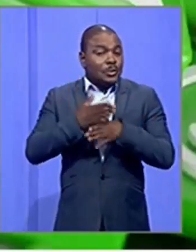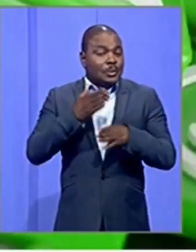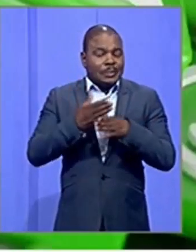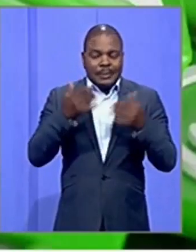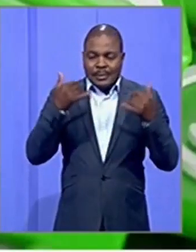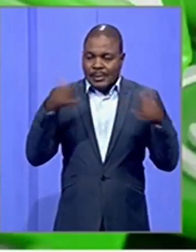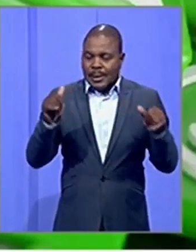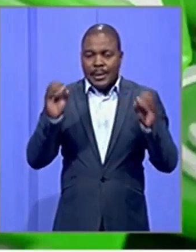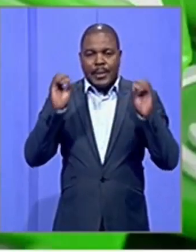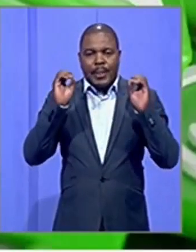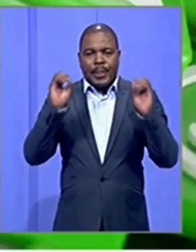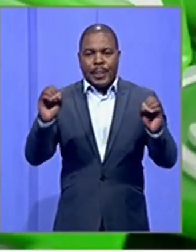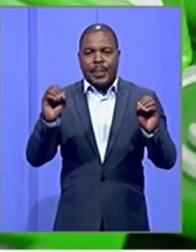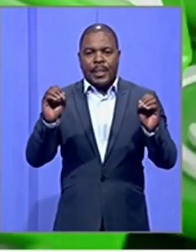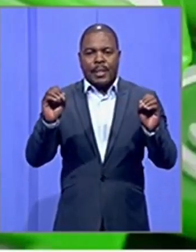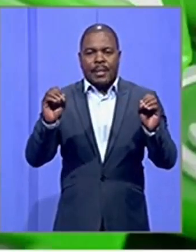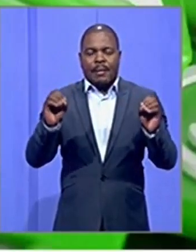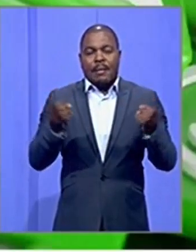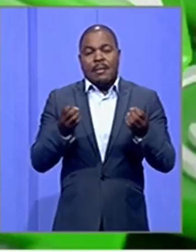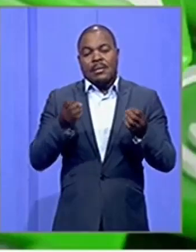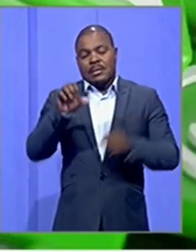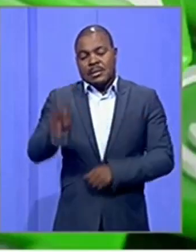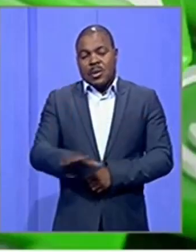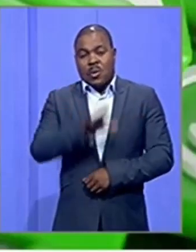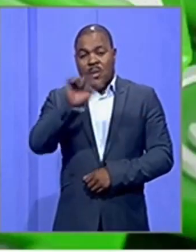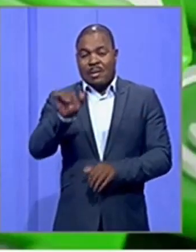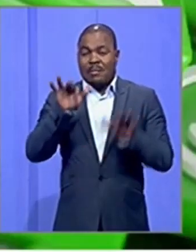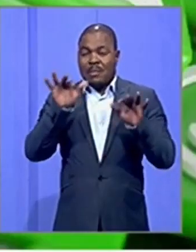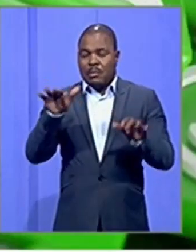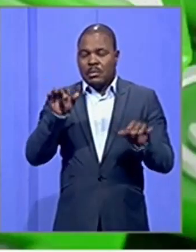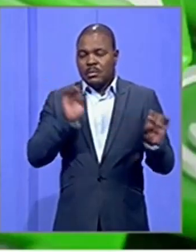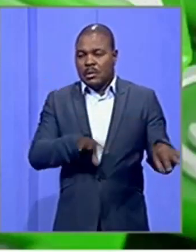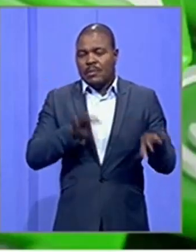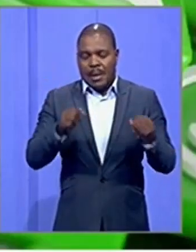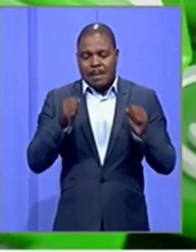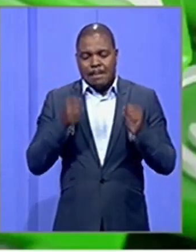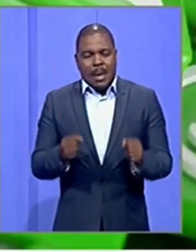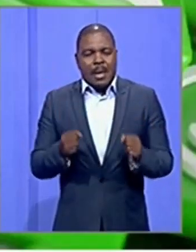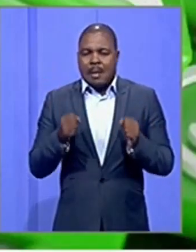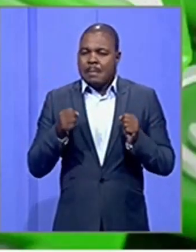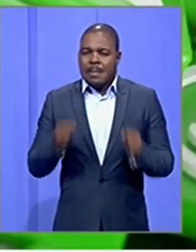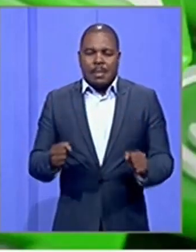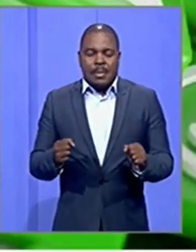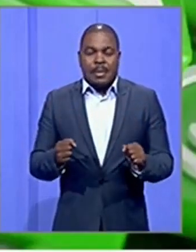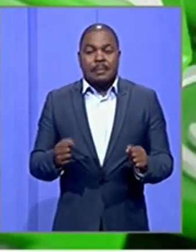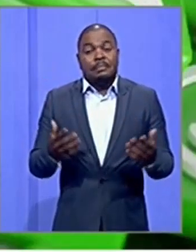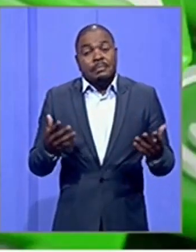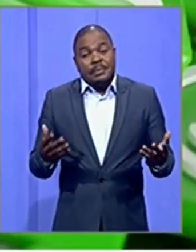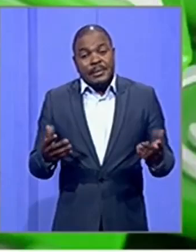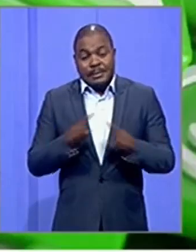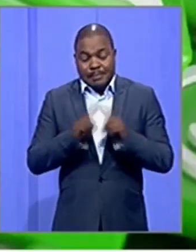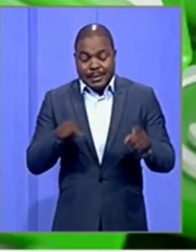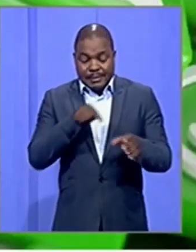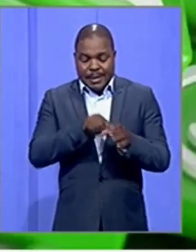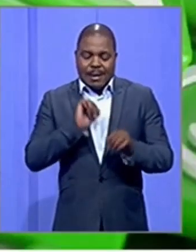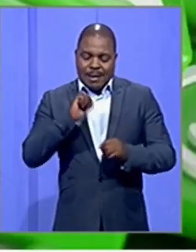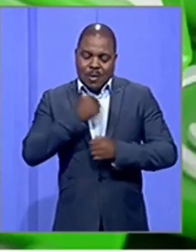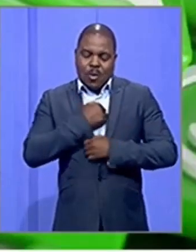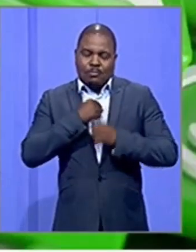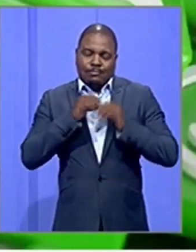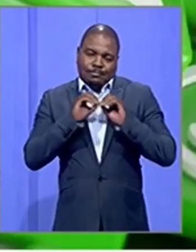e se teng maAfrika Borwa a tswella pele ho sokola empa le ha o le jwalo ke mokgatlo wa rona o